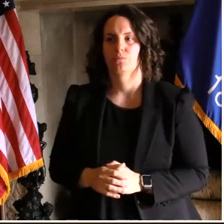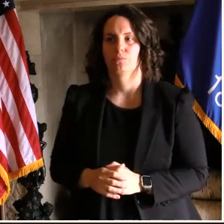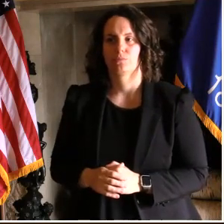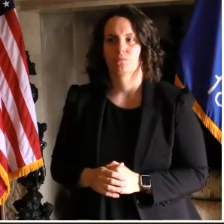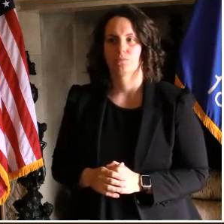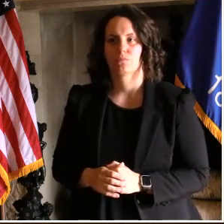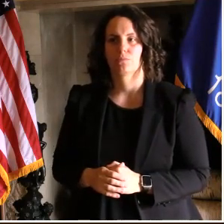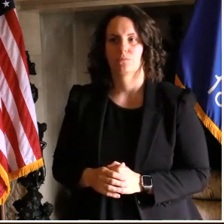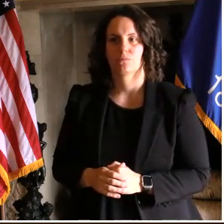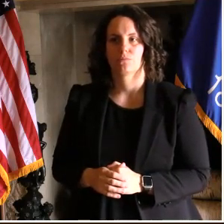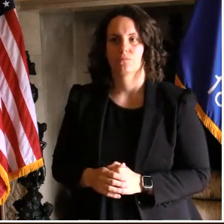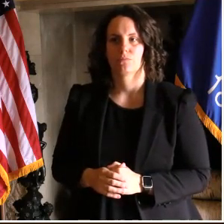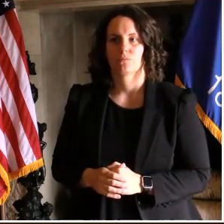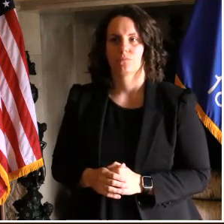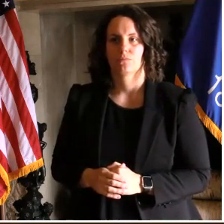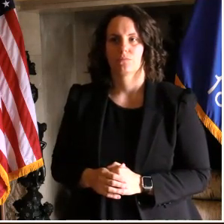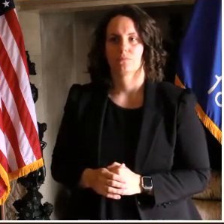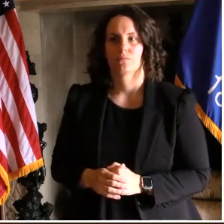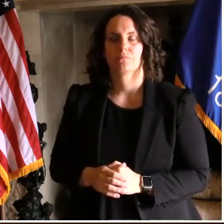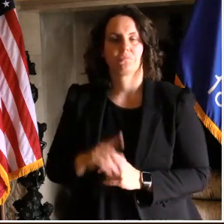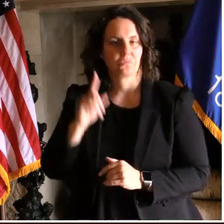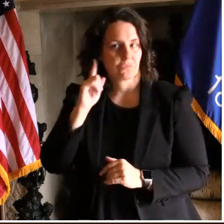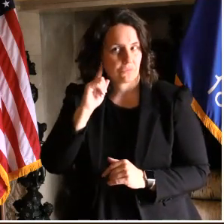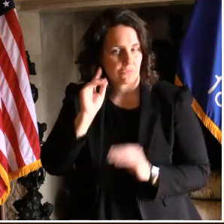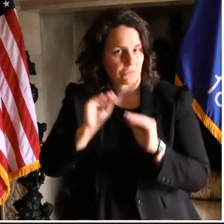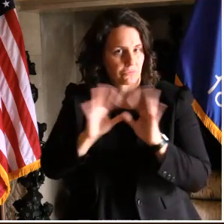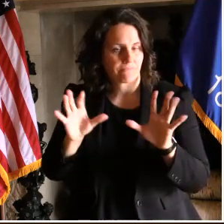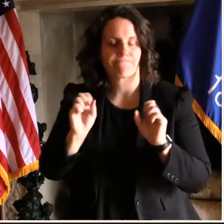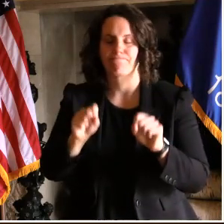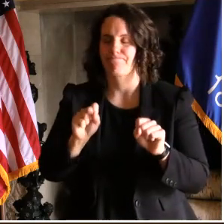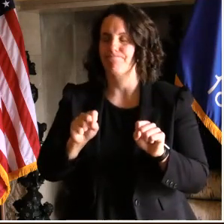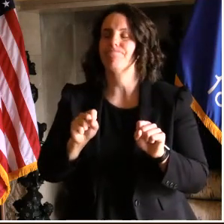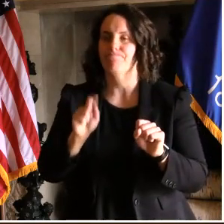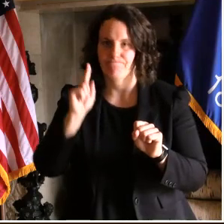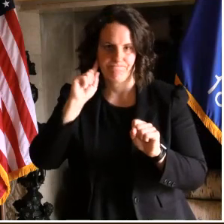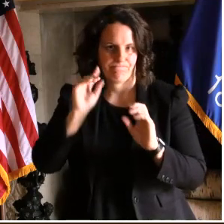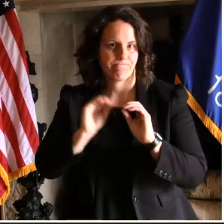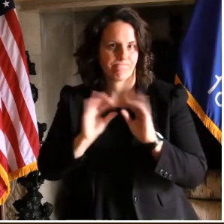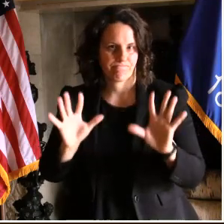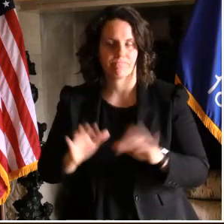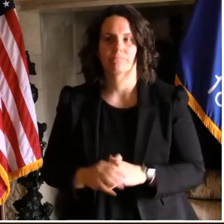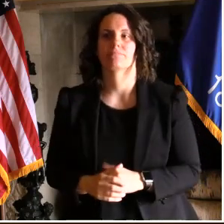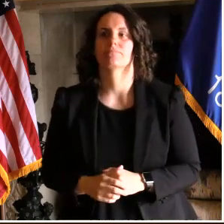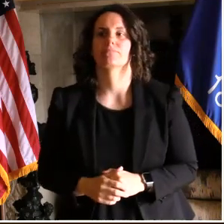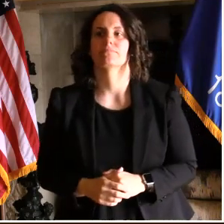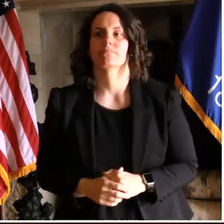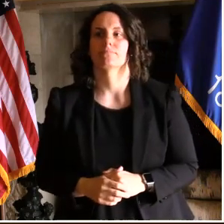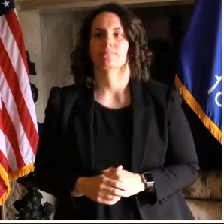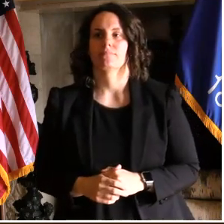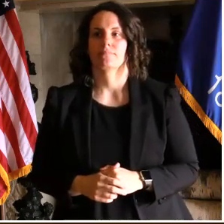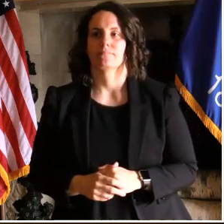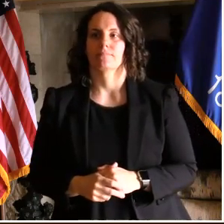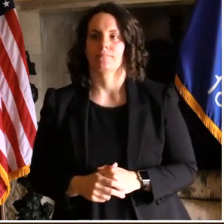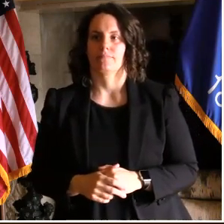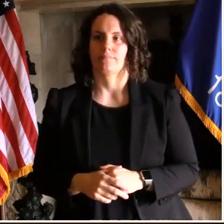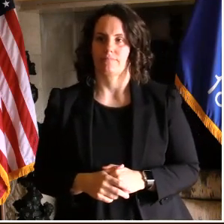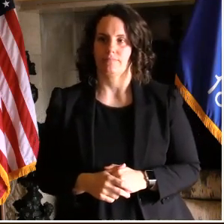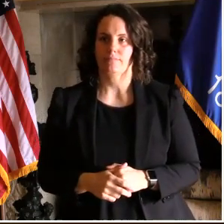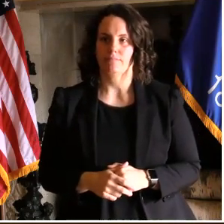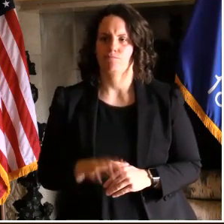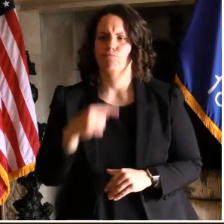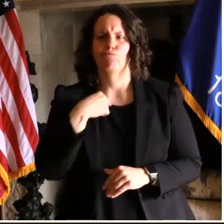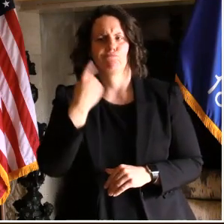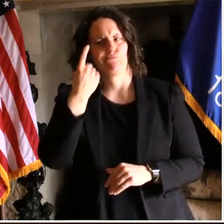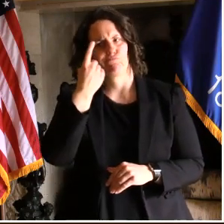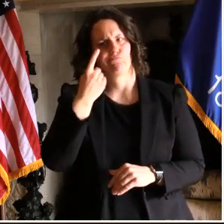Mitchell Schmidt? Hello, can you hear me? Yes. Yeah, sorry. Yeah, thank you very much for the call today. I was curious if, I know that